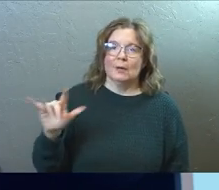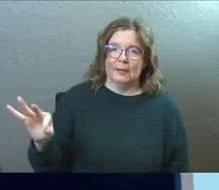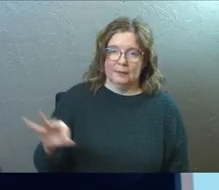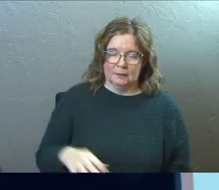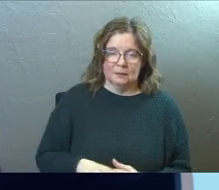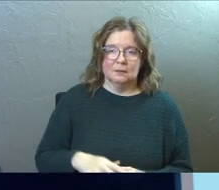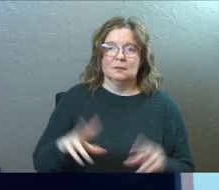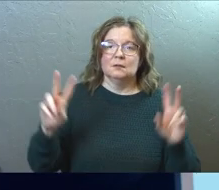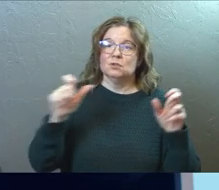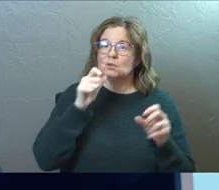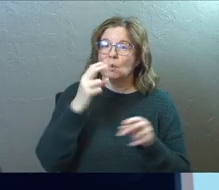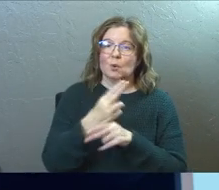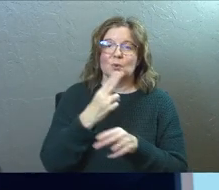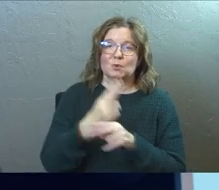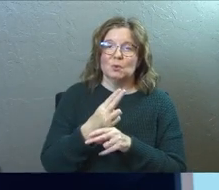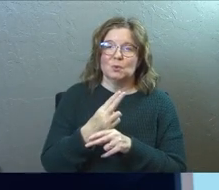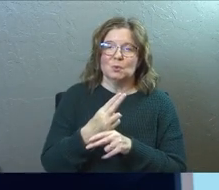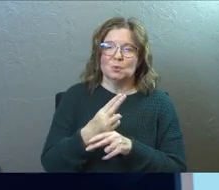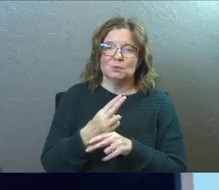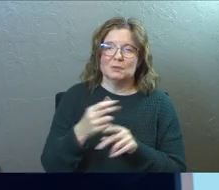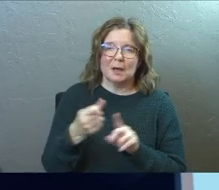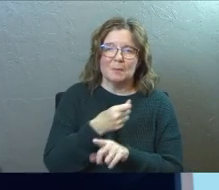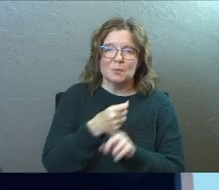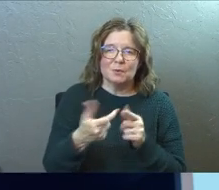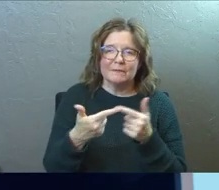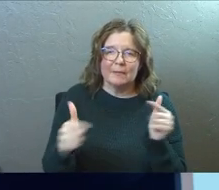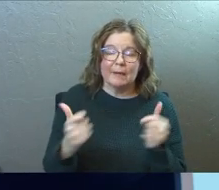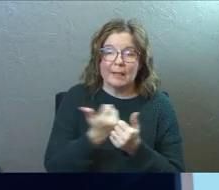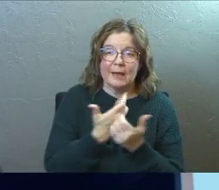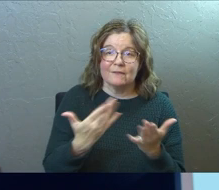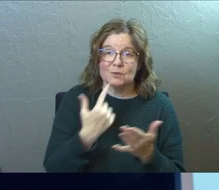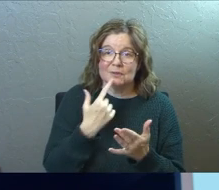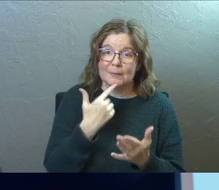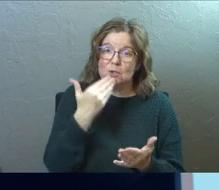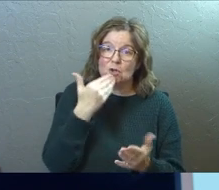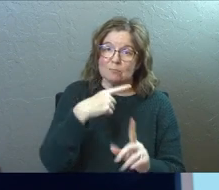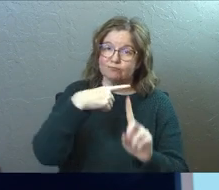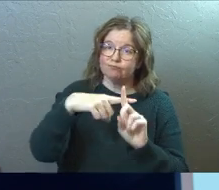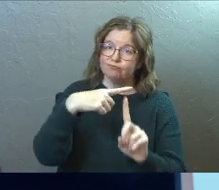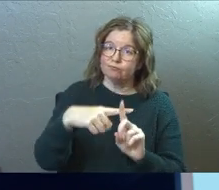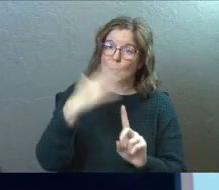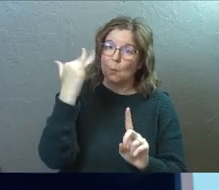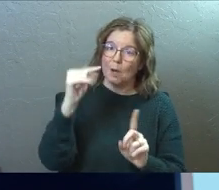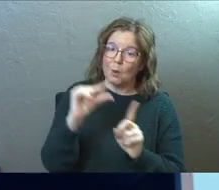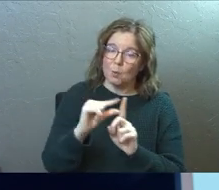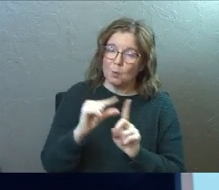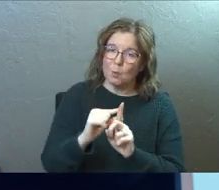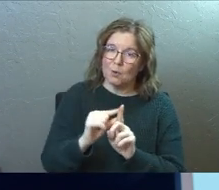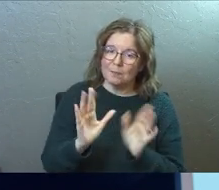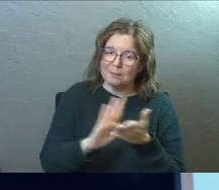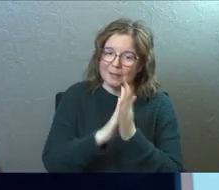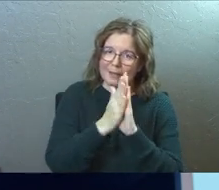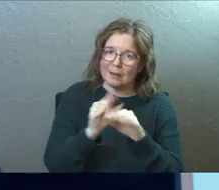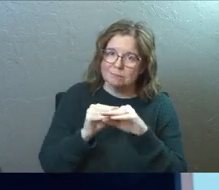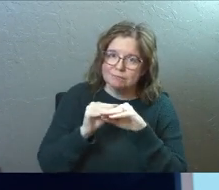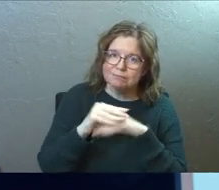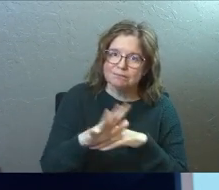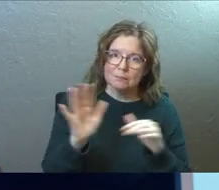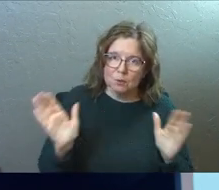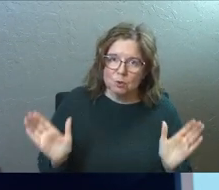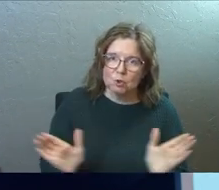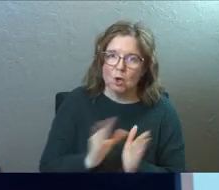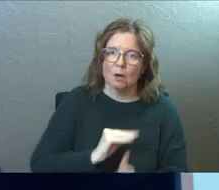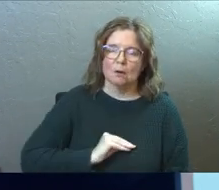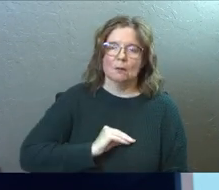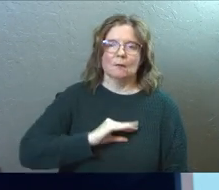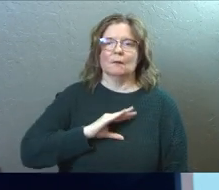said. Don't use foul or abusive language. Let everything you say be good and helpful so that your words will be an encouragement to those who